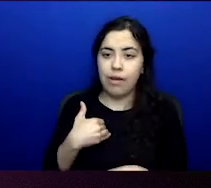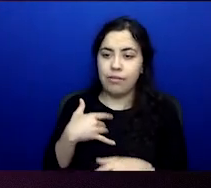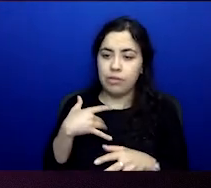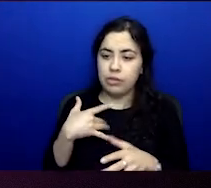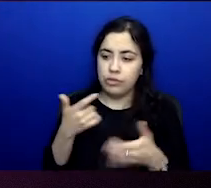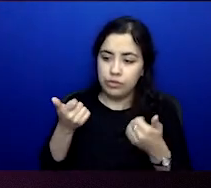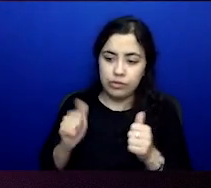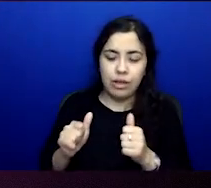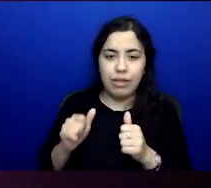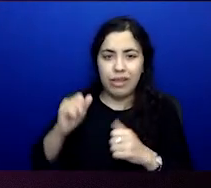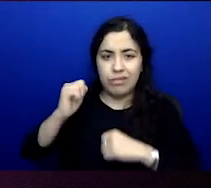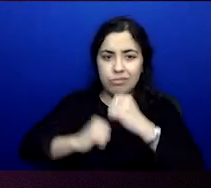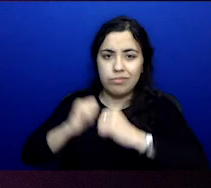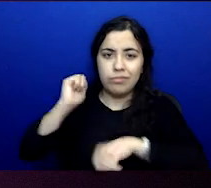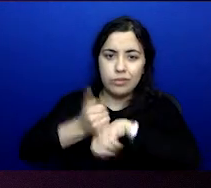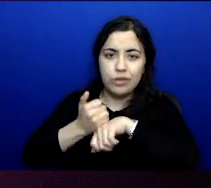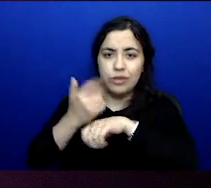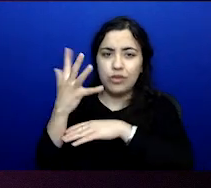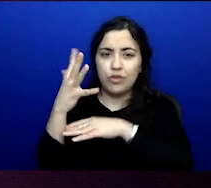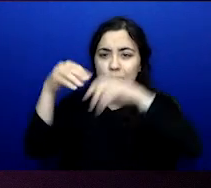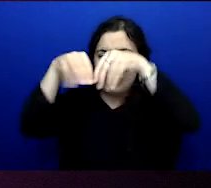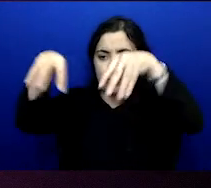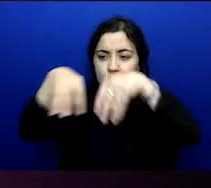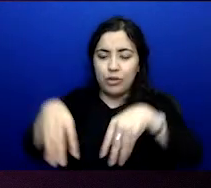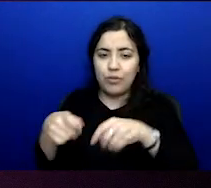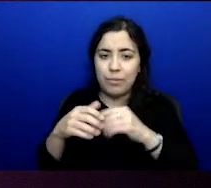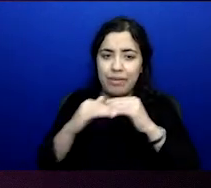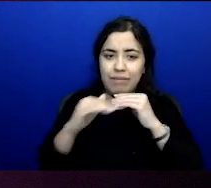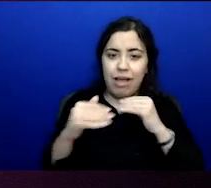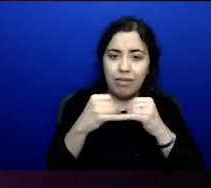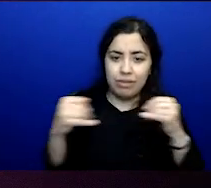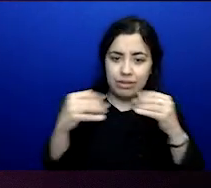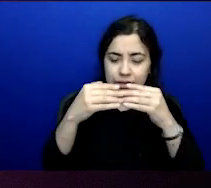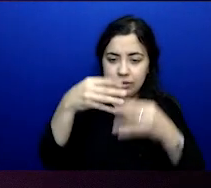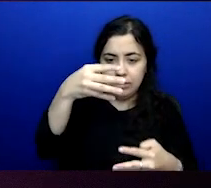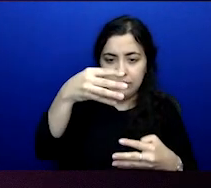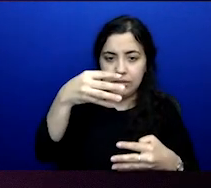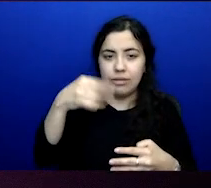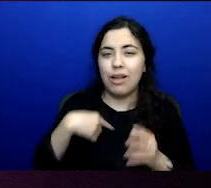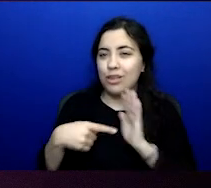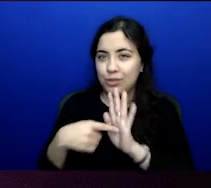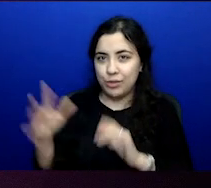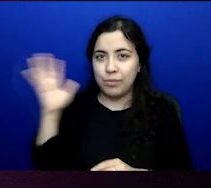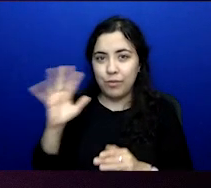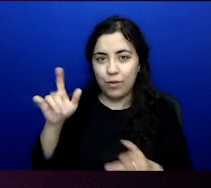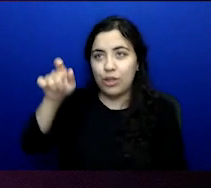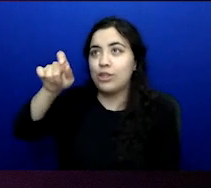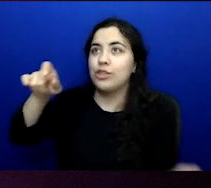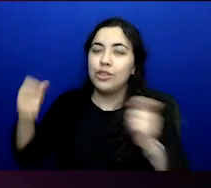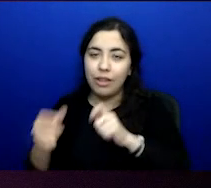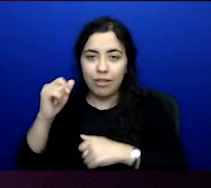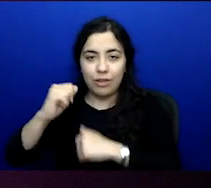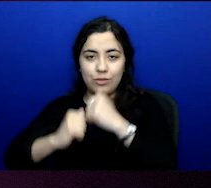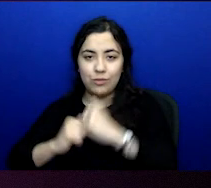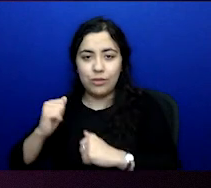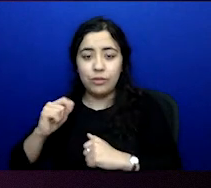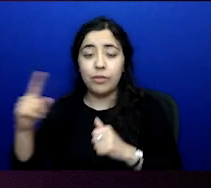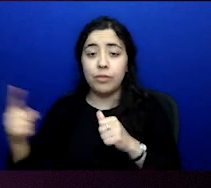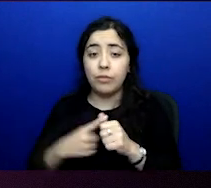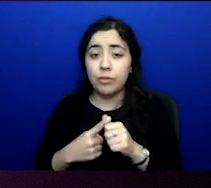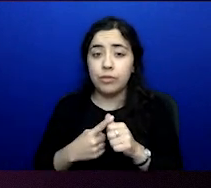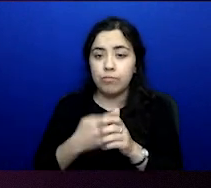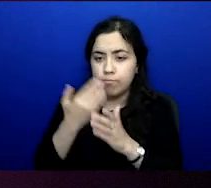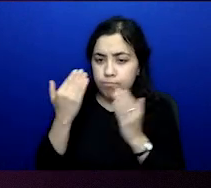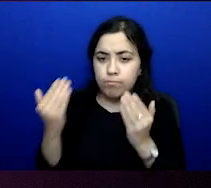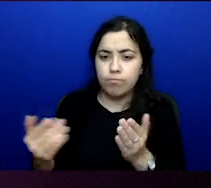this construction of a tree structure from a completely flat list, as what I've shown you before. So first of all, we can take a deep